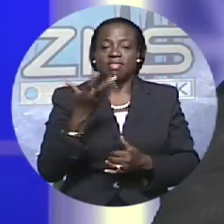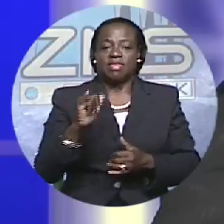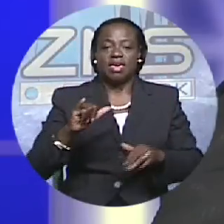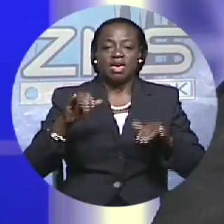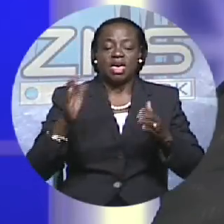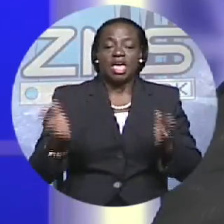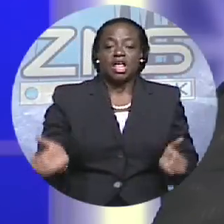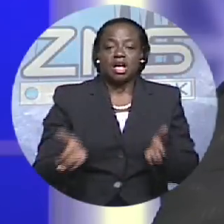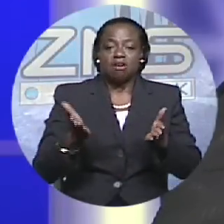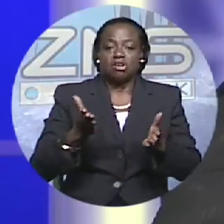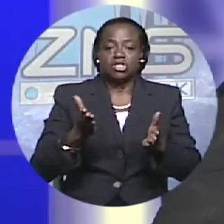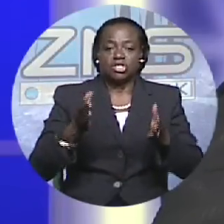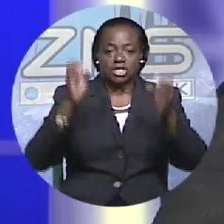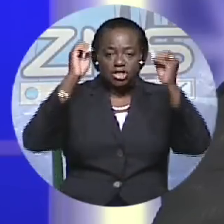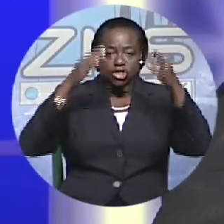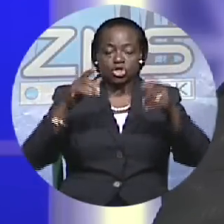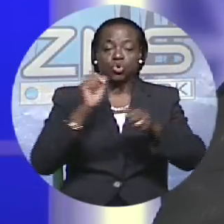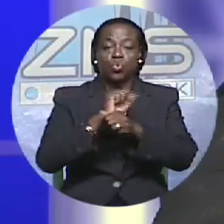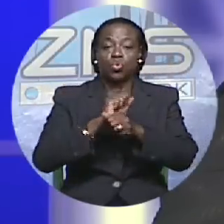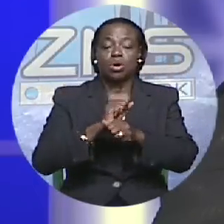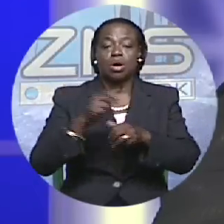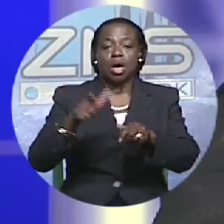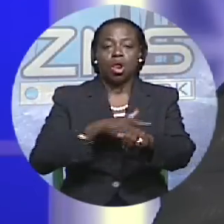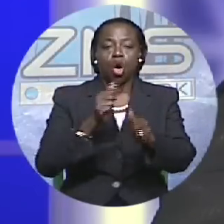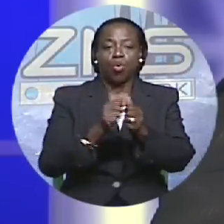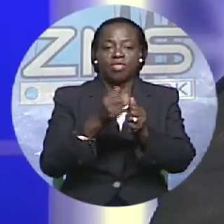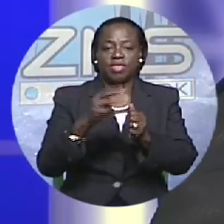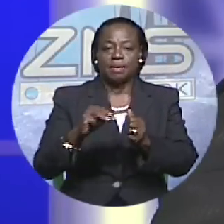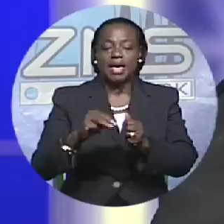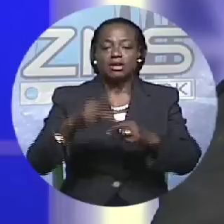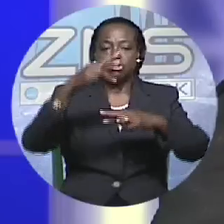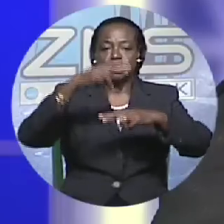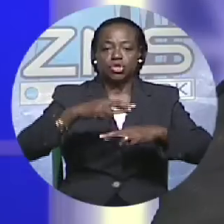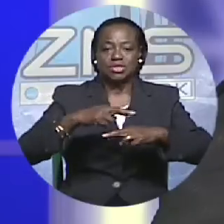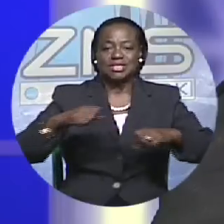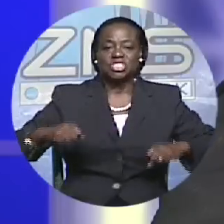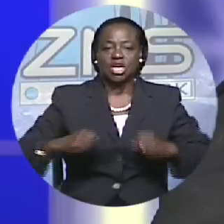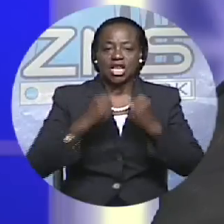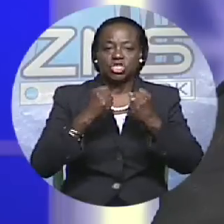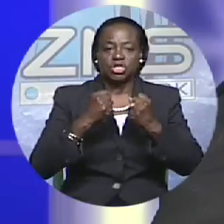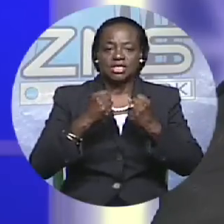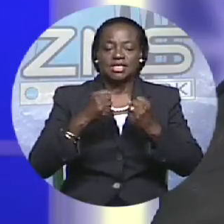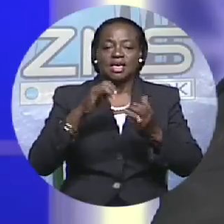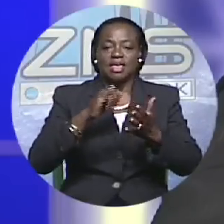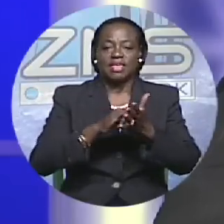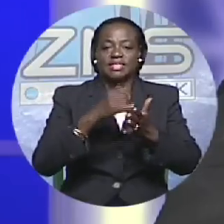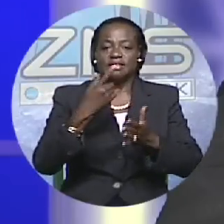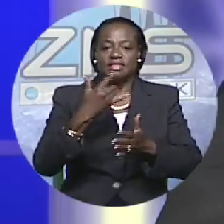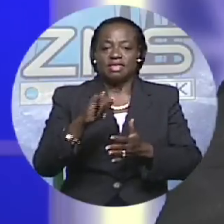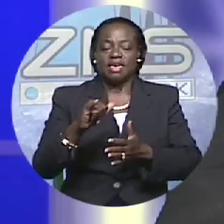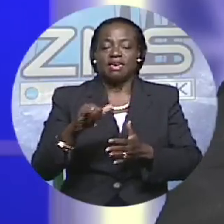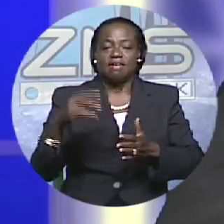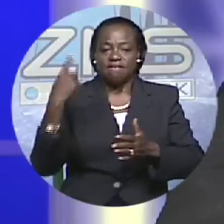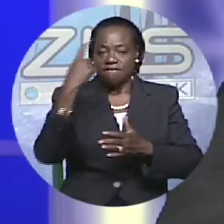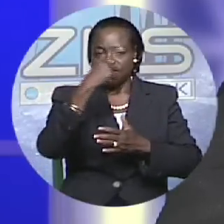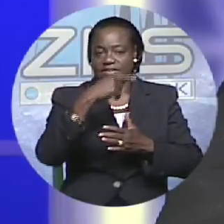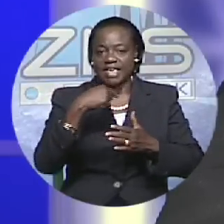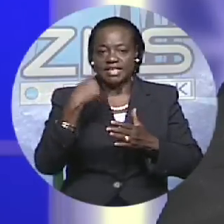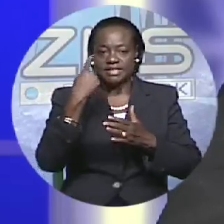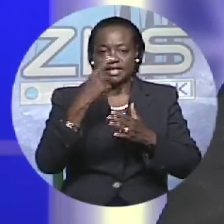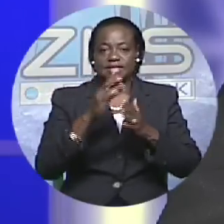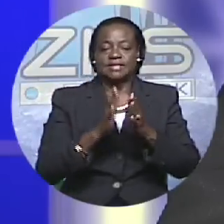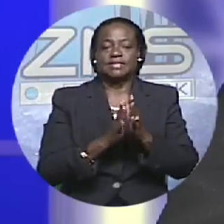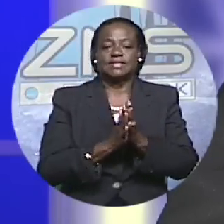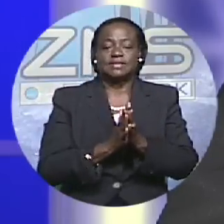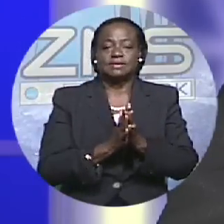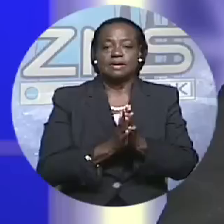to reduce the challenges the public school system faces. LaDawn Davis spoke to a few of them who say they are ready to make a difference in the lives of